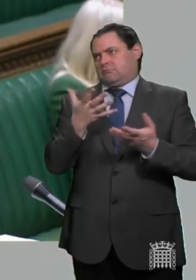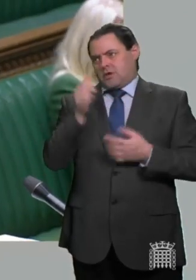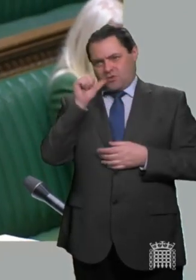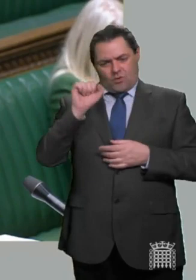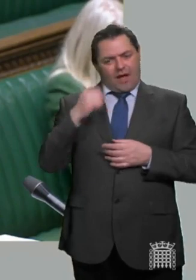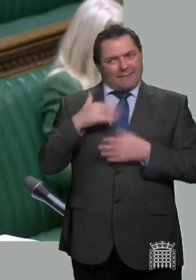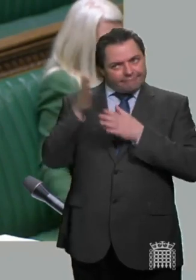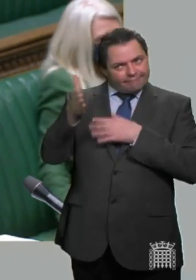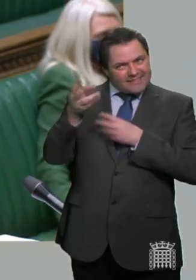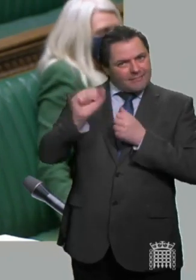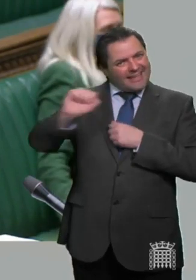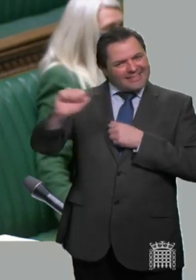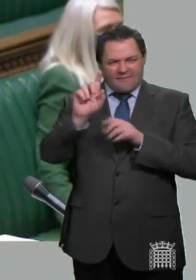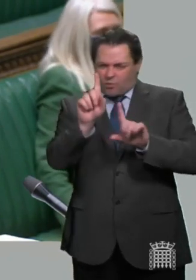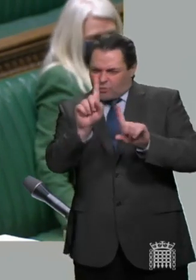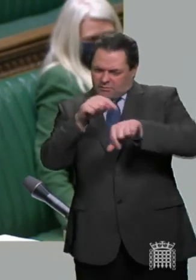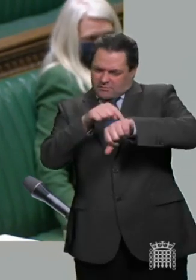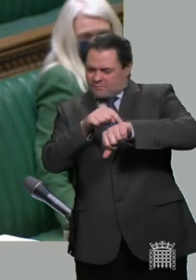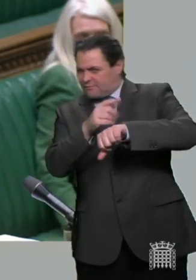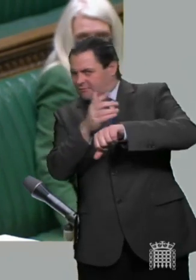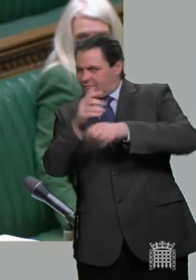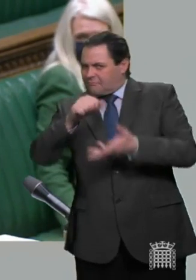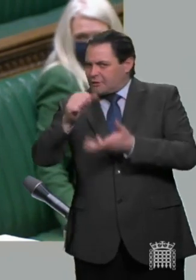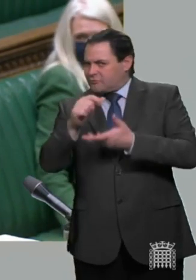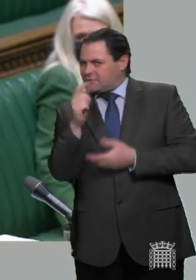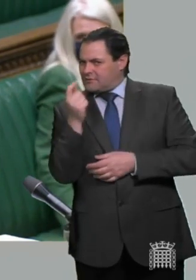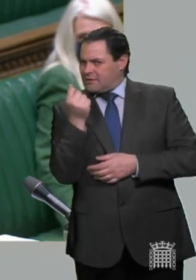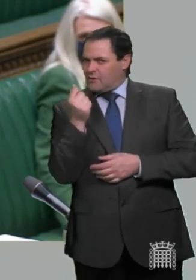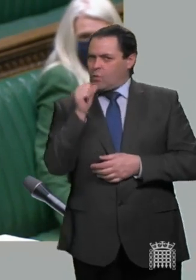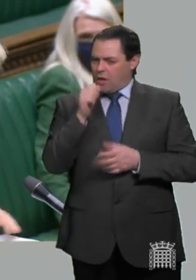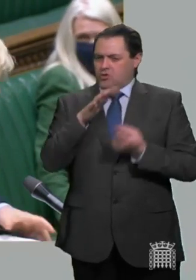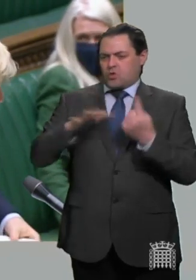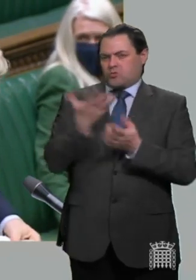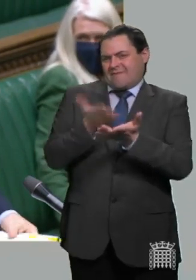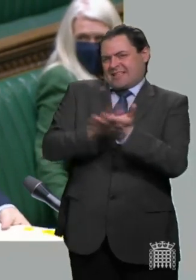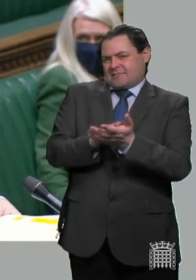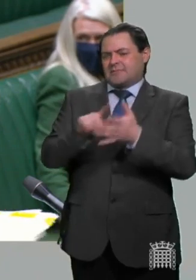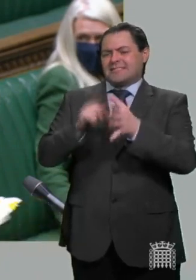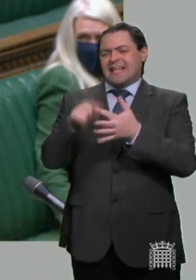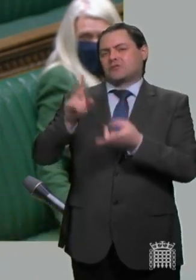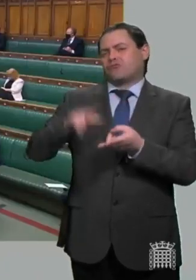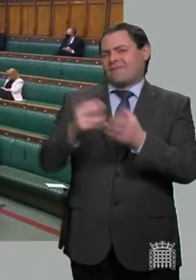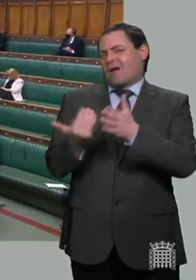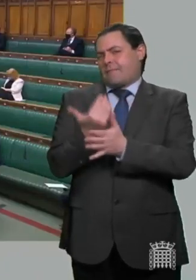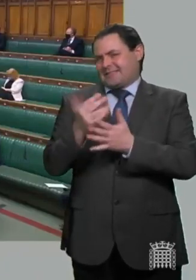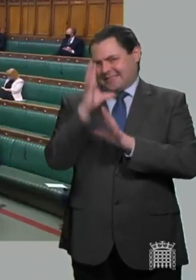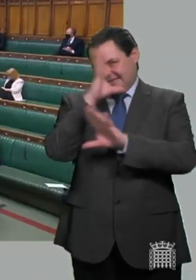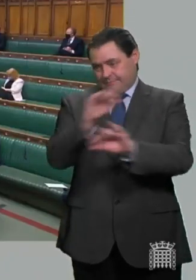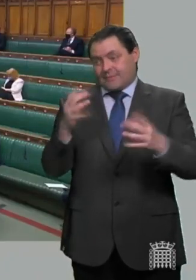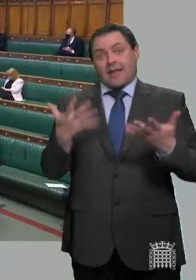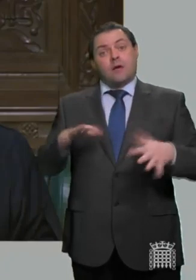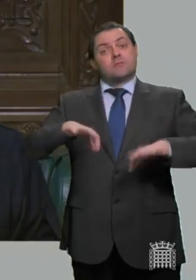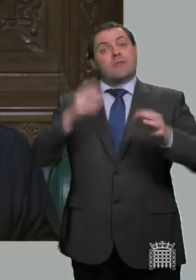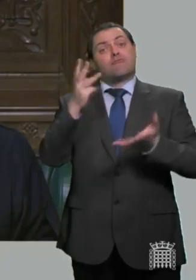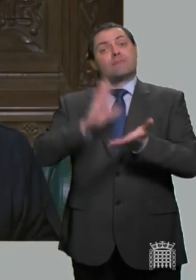and if he just waits a little bit longer, he'll receive an update on social investment tax relief, Mr Speaker. I'm suspending the House